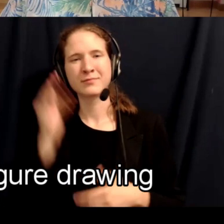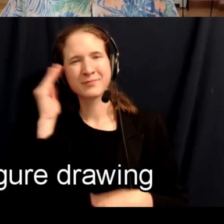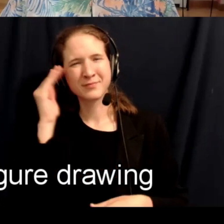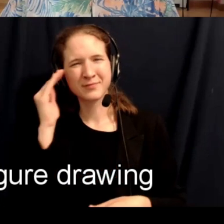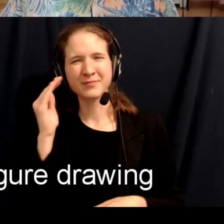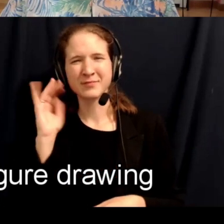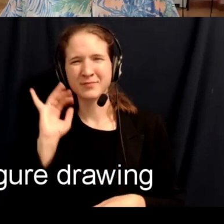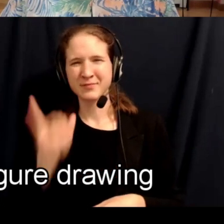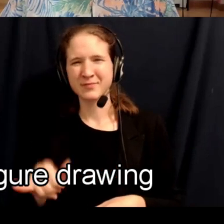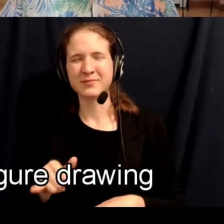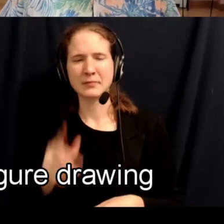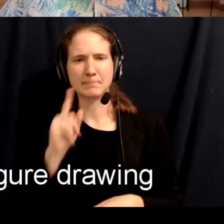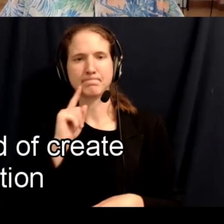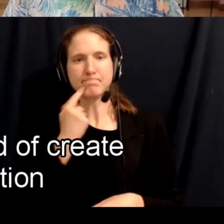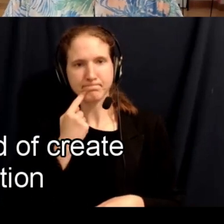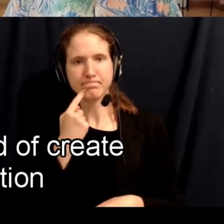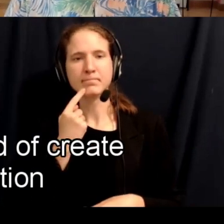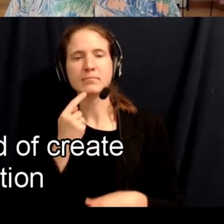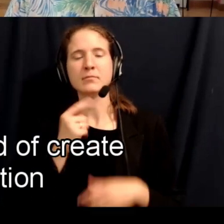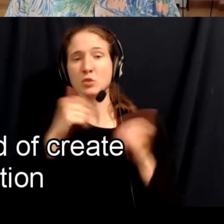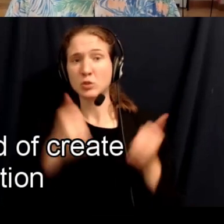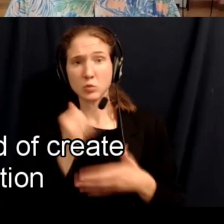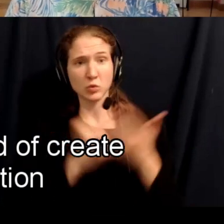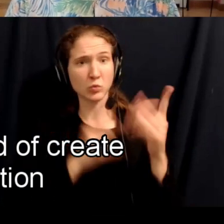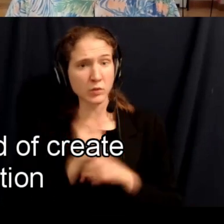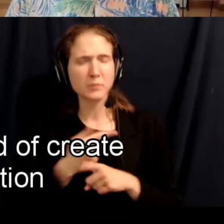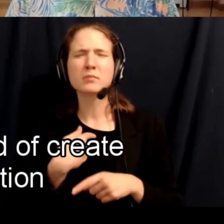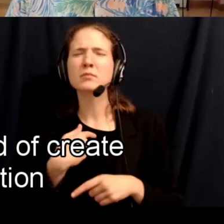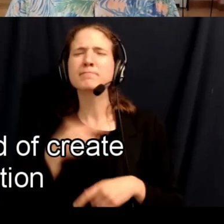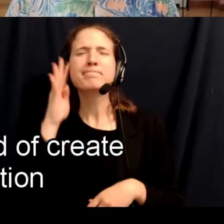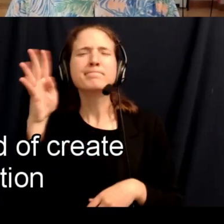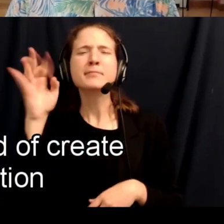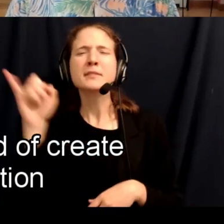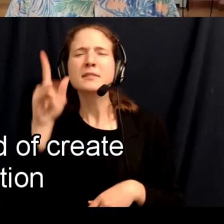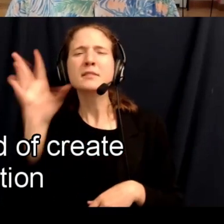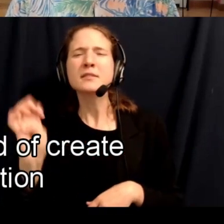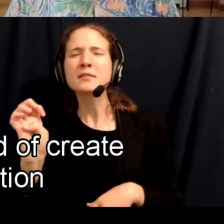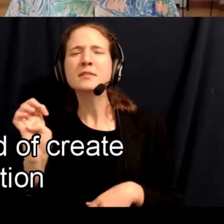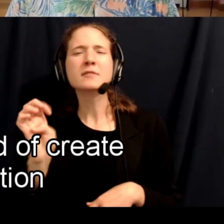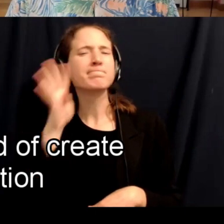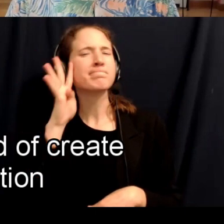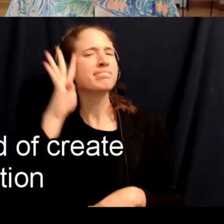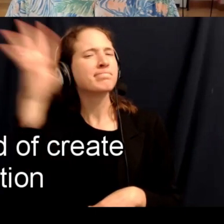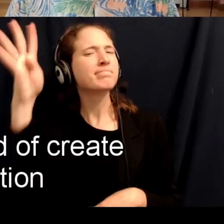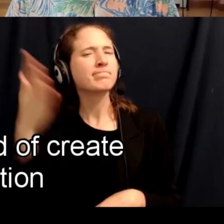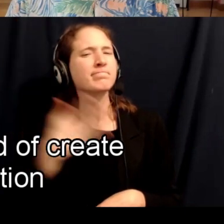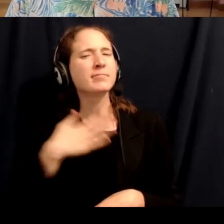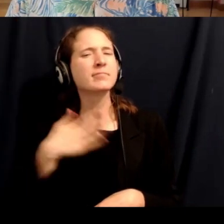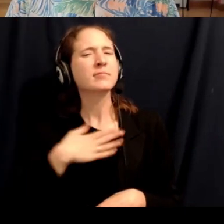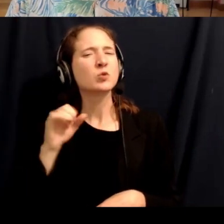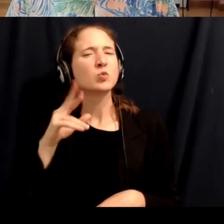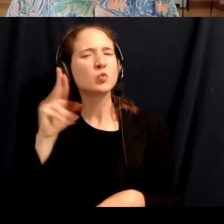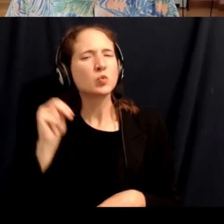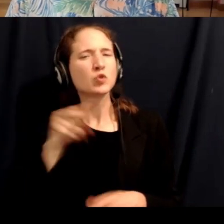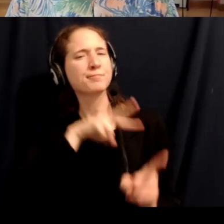that, the seriousness of figure drawing, and I've stylized it to kind of create my own